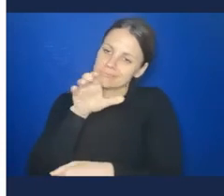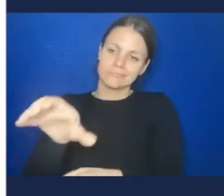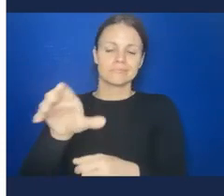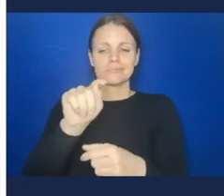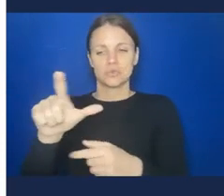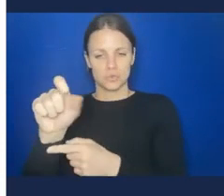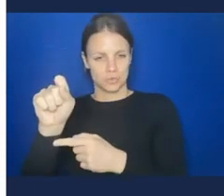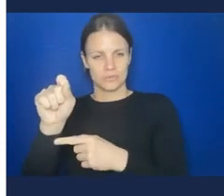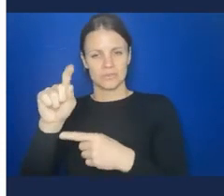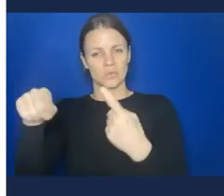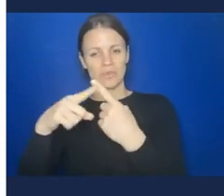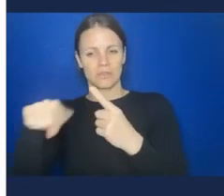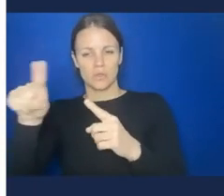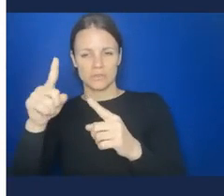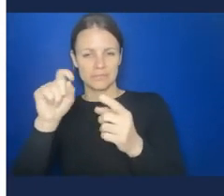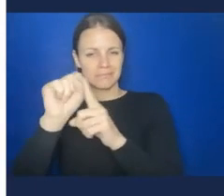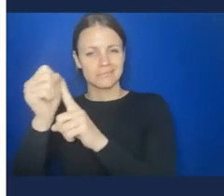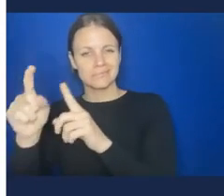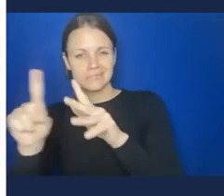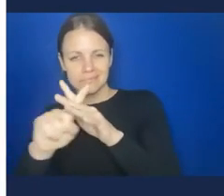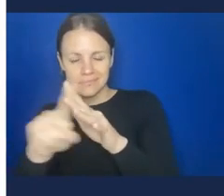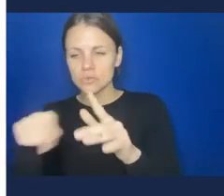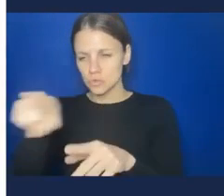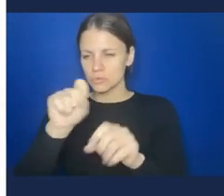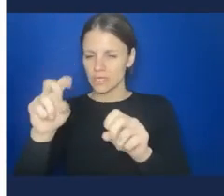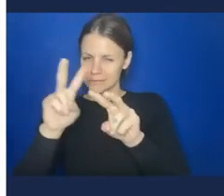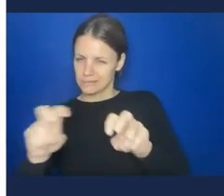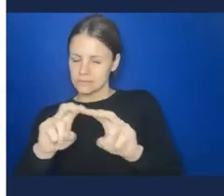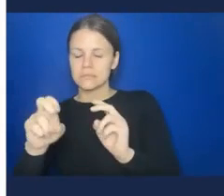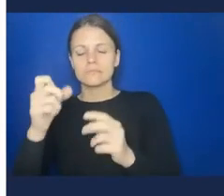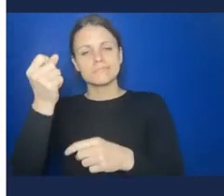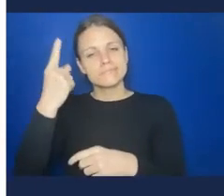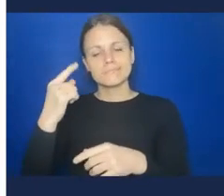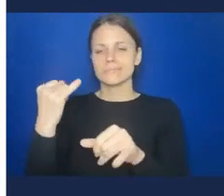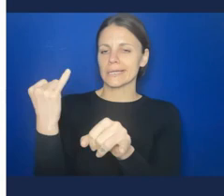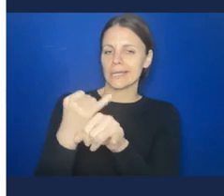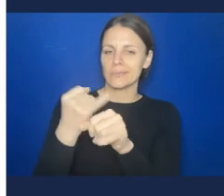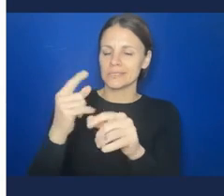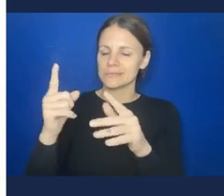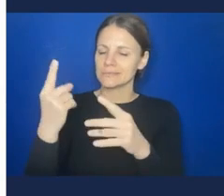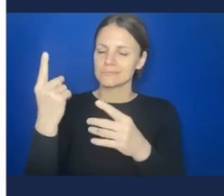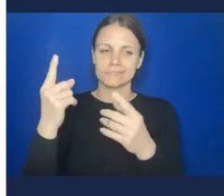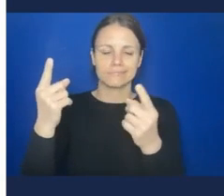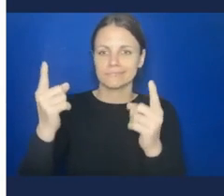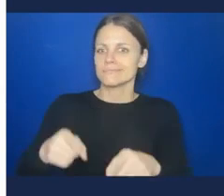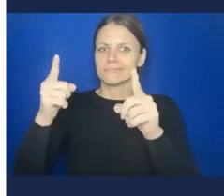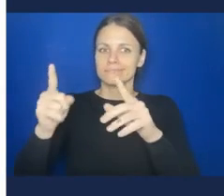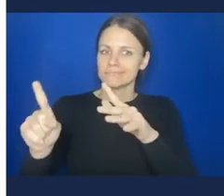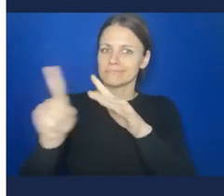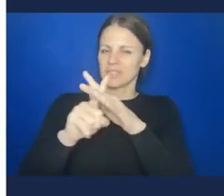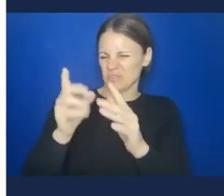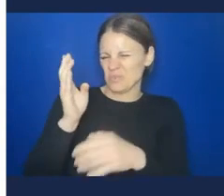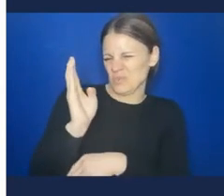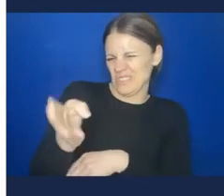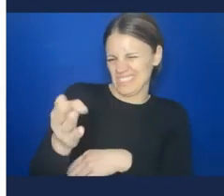questions when they inevitably come up. There's always going to be an incident on campus. If it hasn't happened this semester, unfortunately,